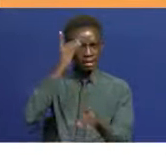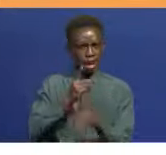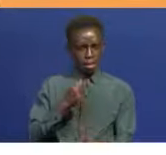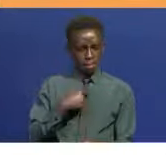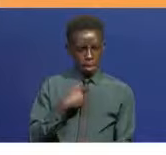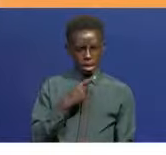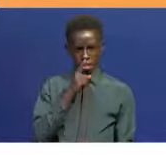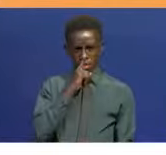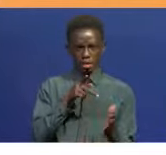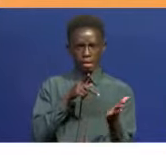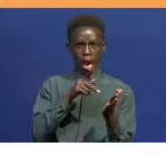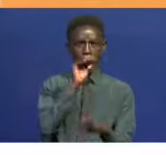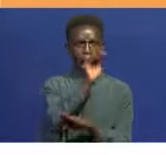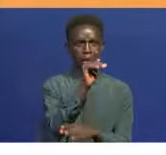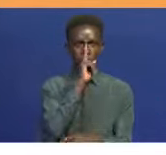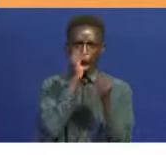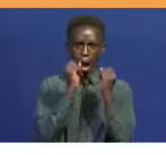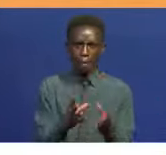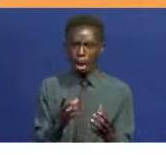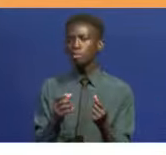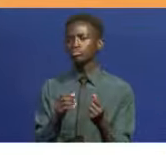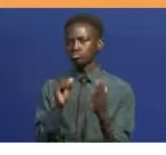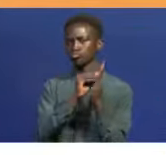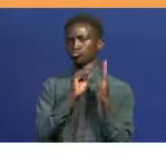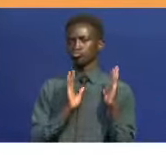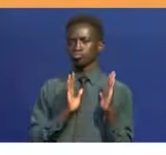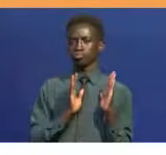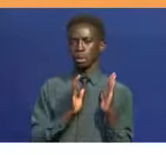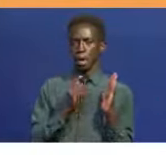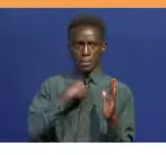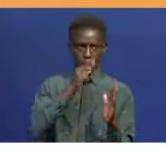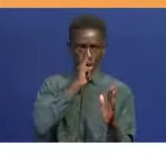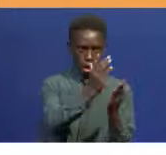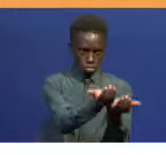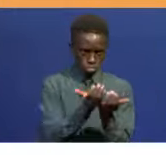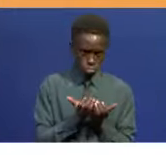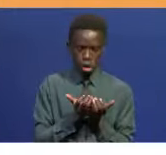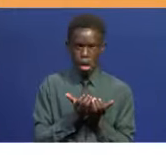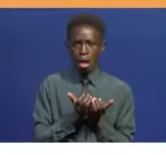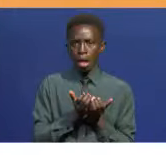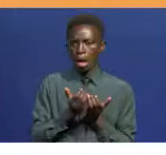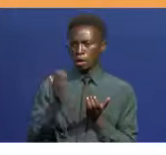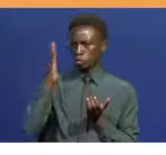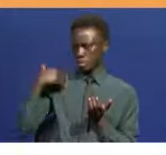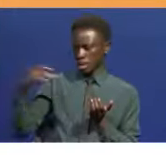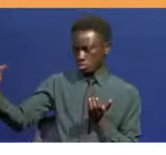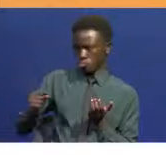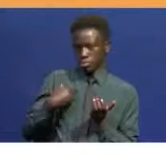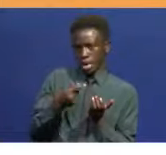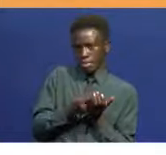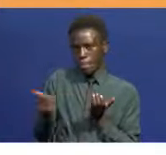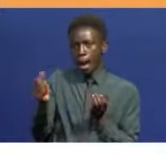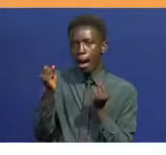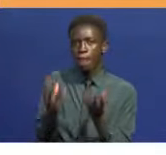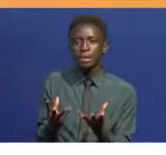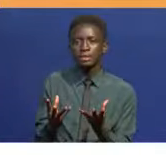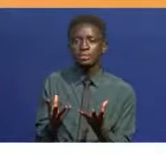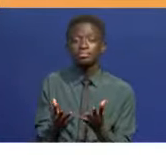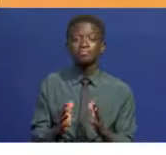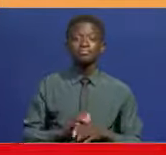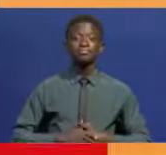and out of these services, I'm going to pay the guard this much, not standard payment. Mm-hmm. And this is exactly what is ailing the industry. When it comes